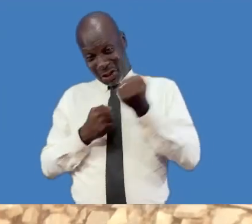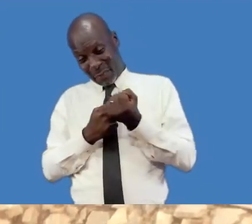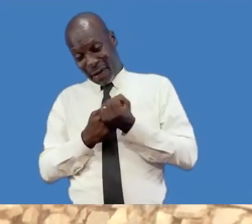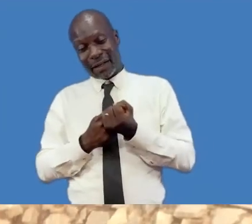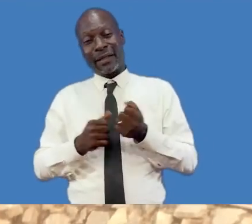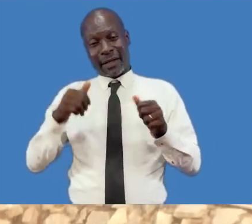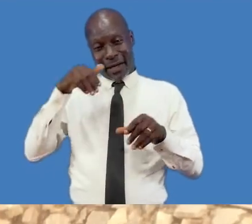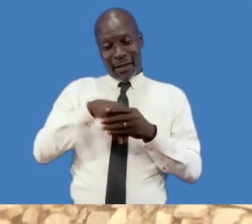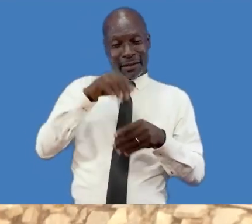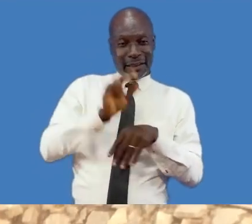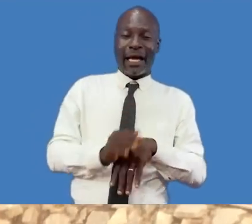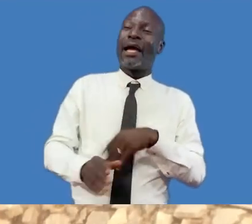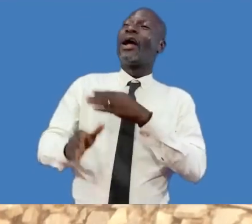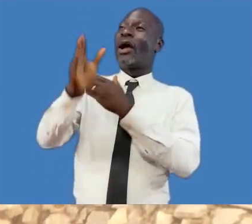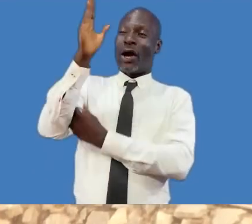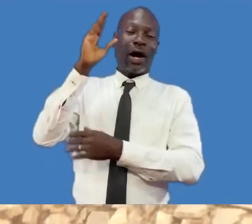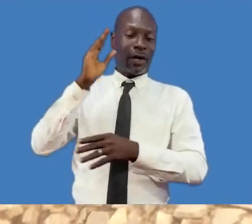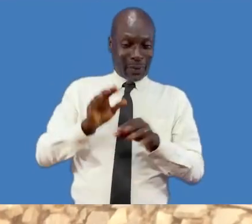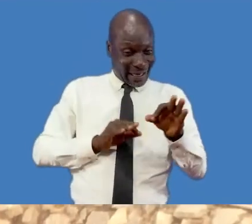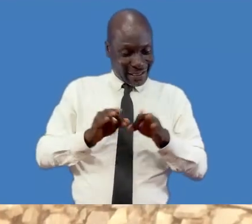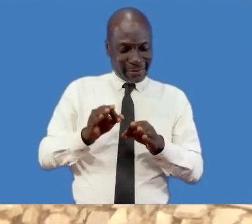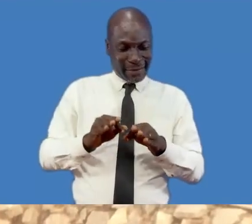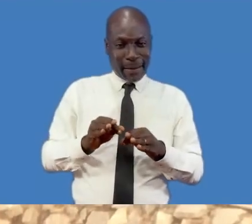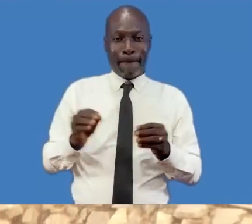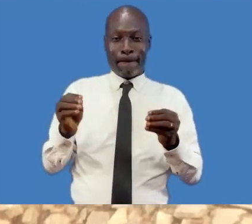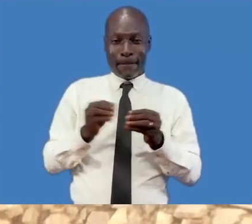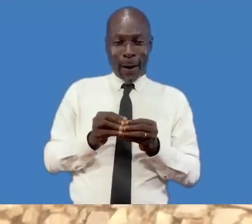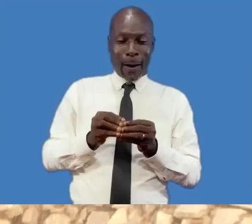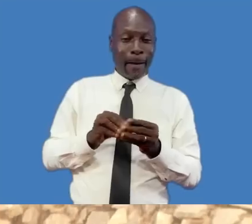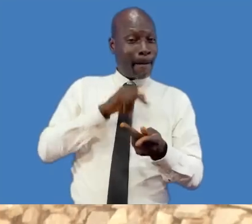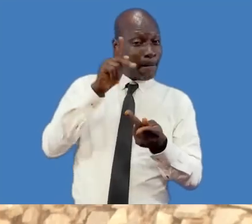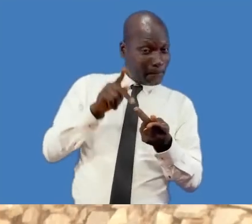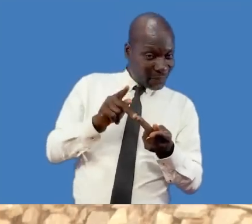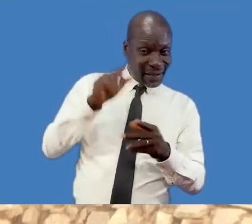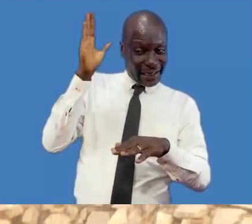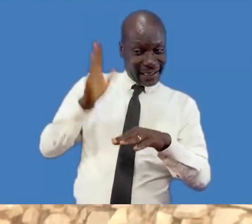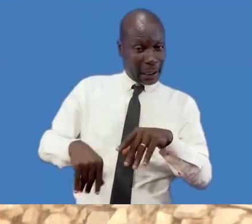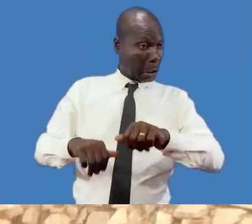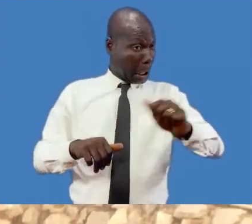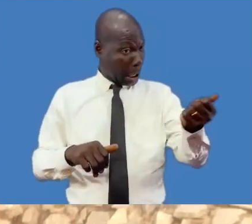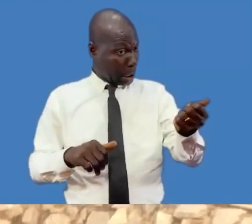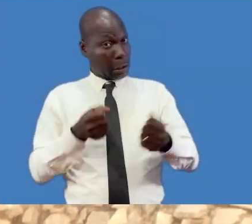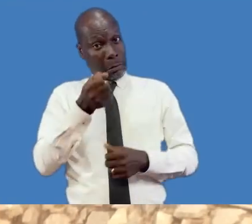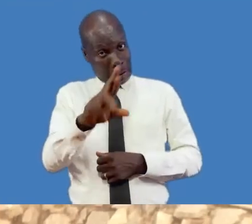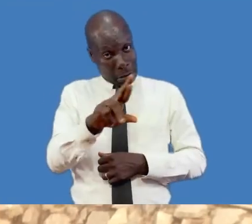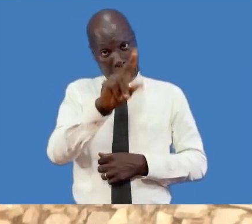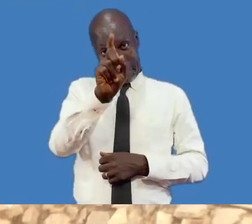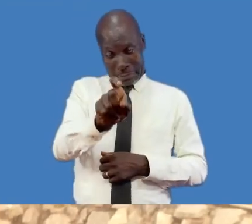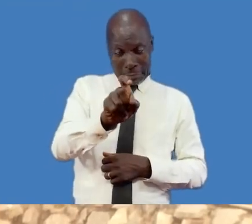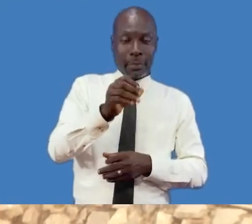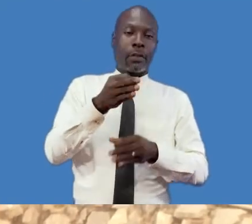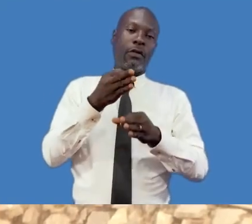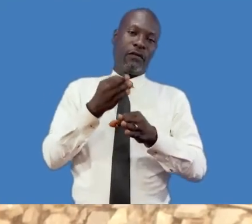no. Onyankopon be describe no se eya more excellent. Echan ades e de no ana.